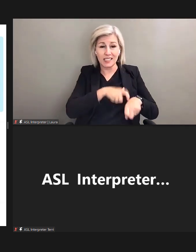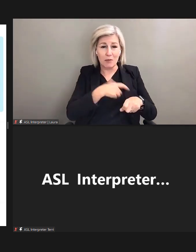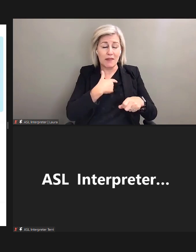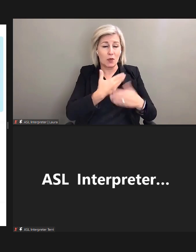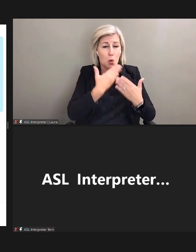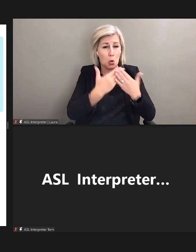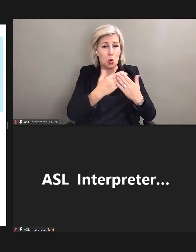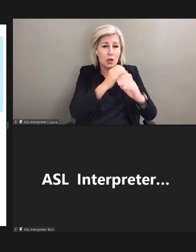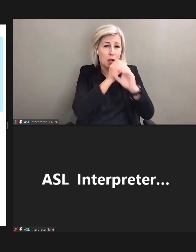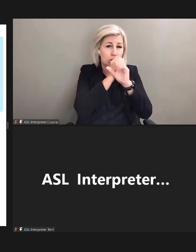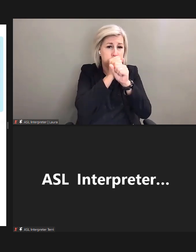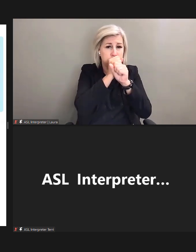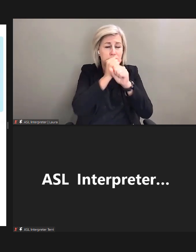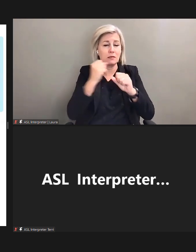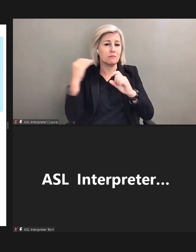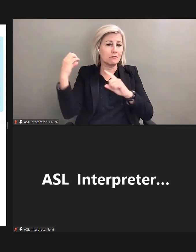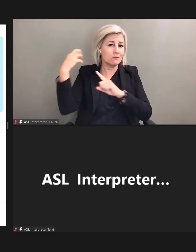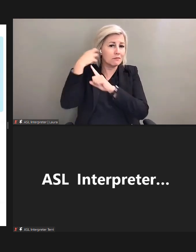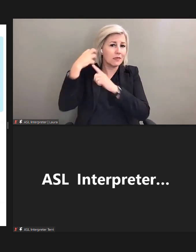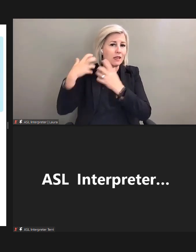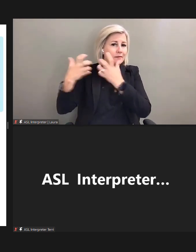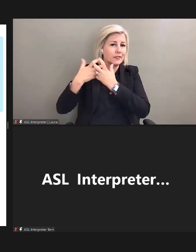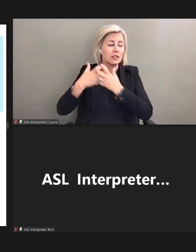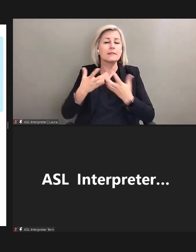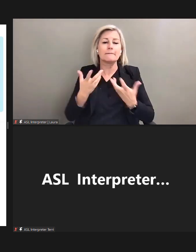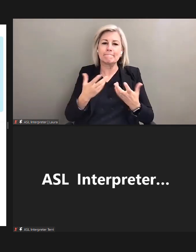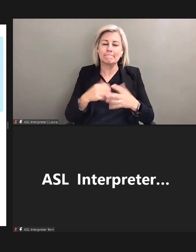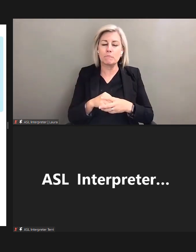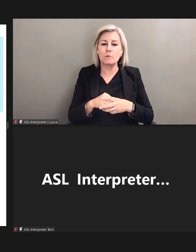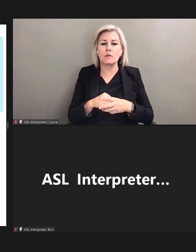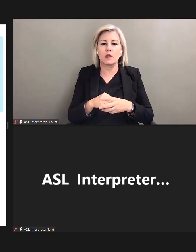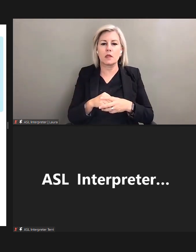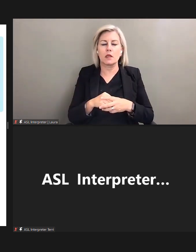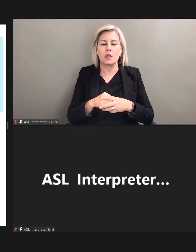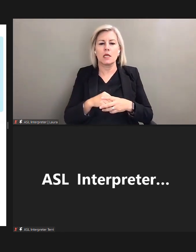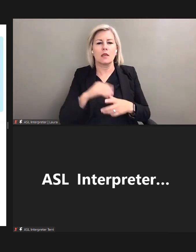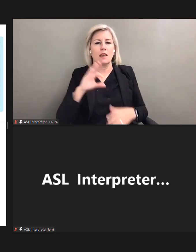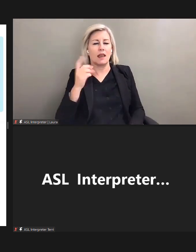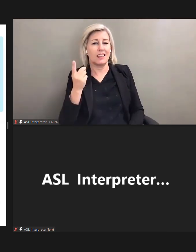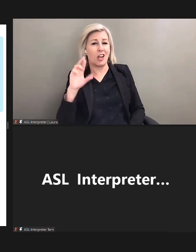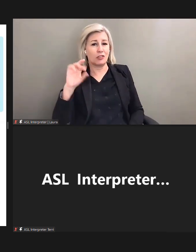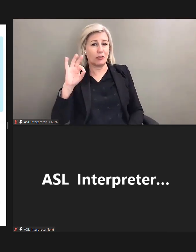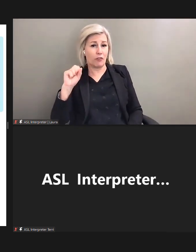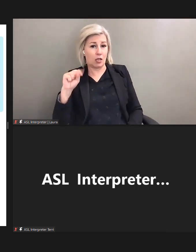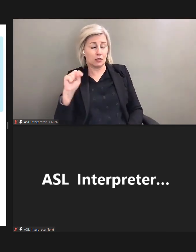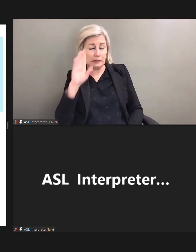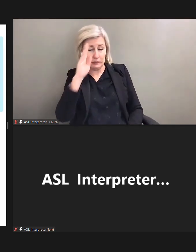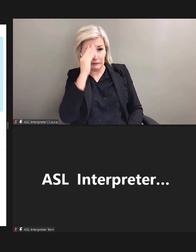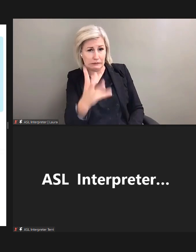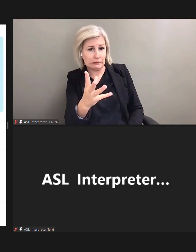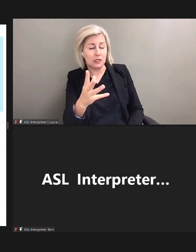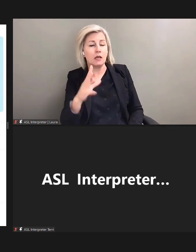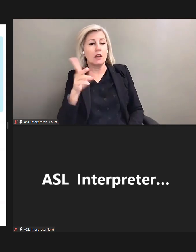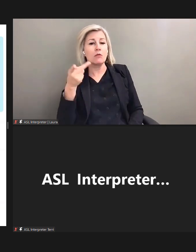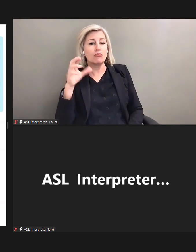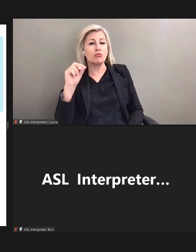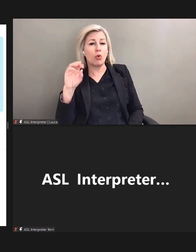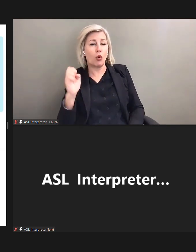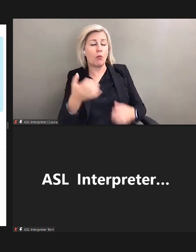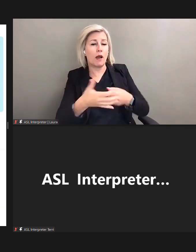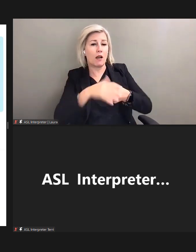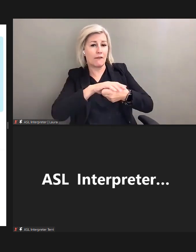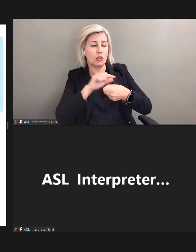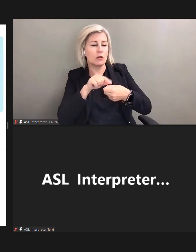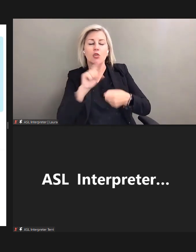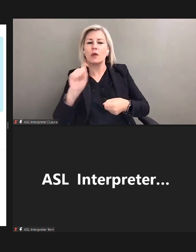good snug fit. Let me interject just a moment, William. Just a little aside about probe covers. You can only use